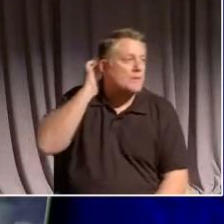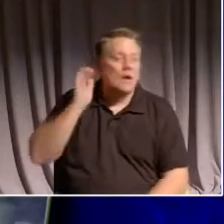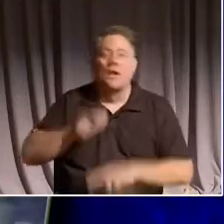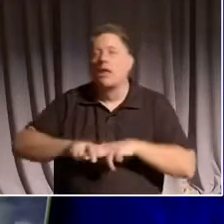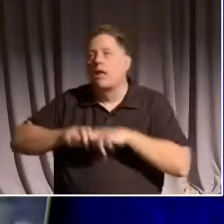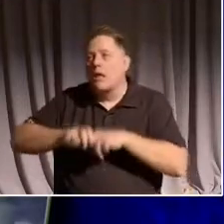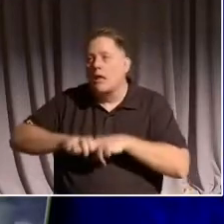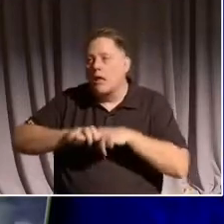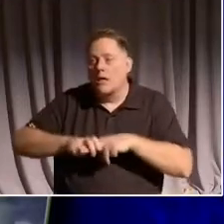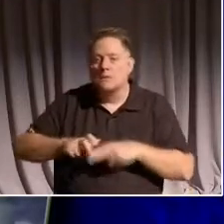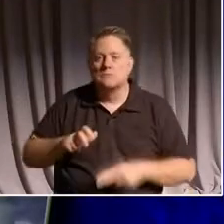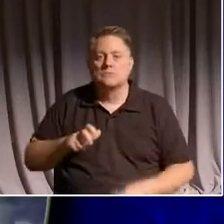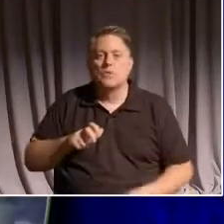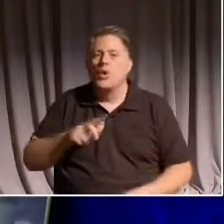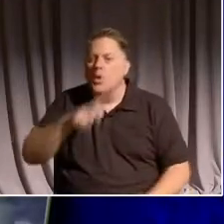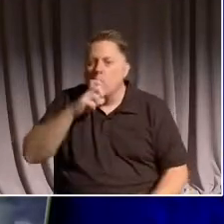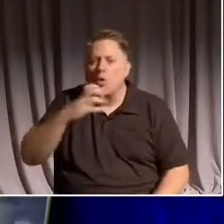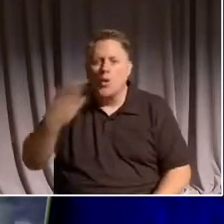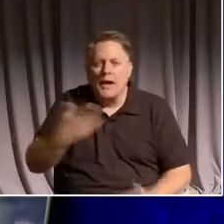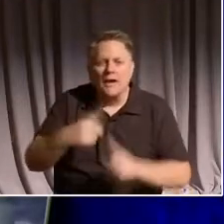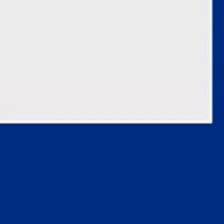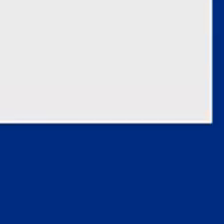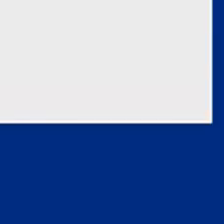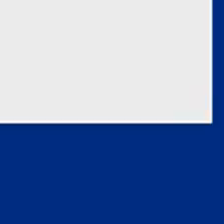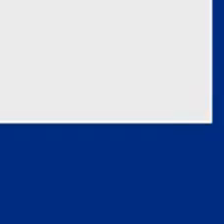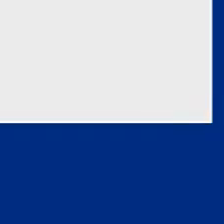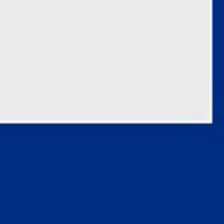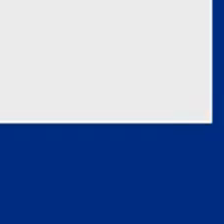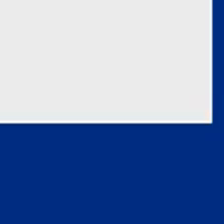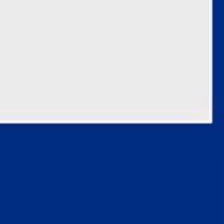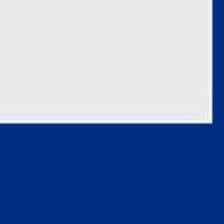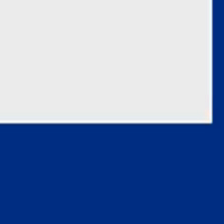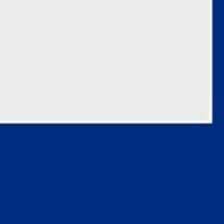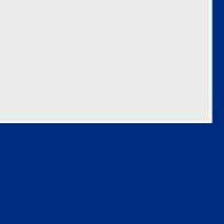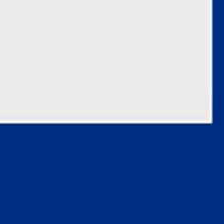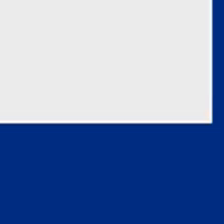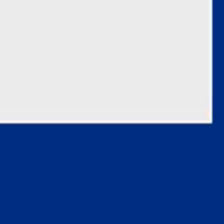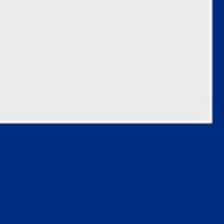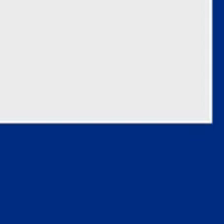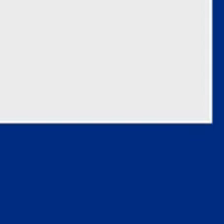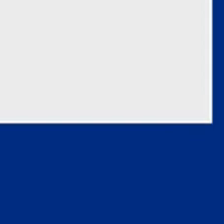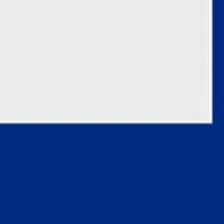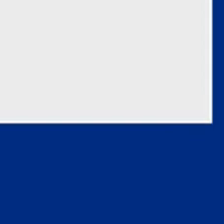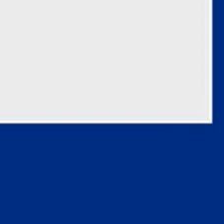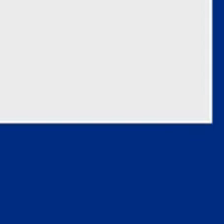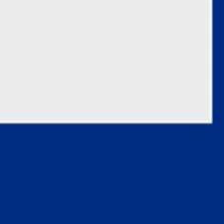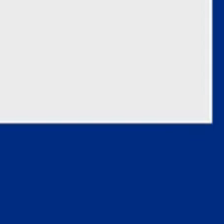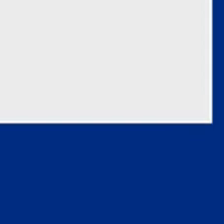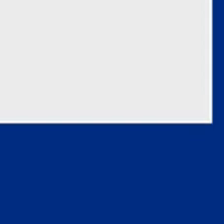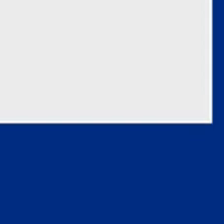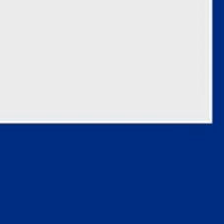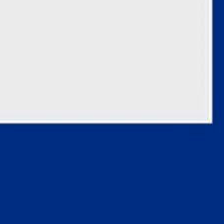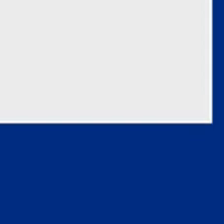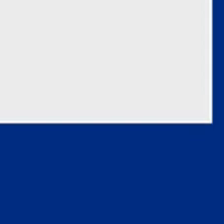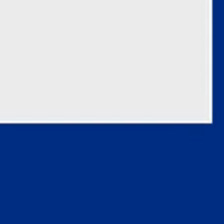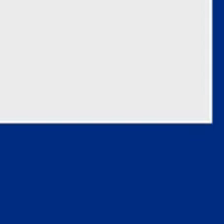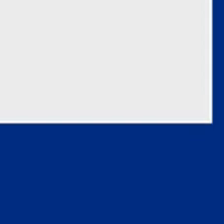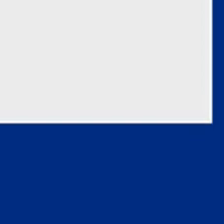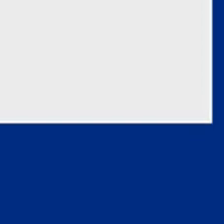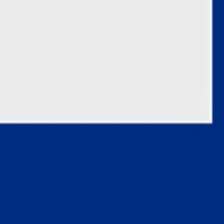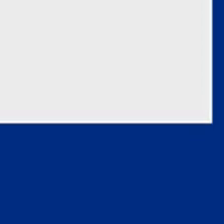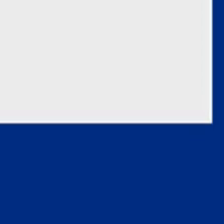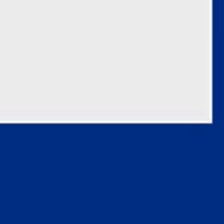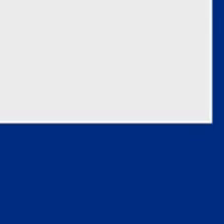sitting a lot. Who here is from the California Senior Legislature? All right,